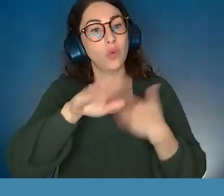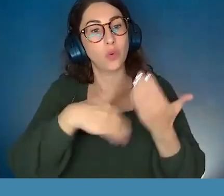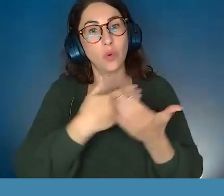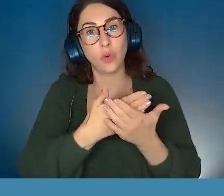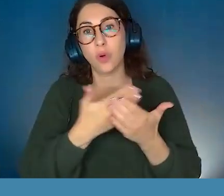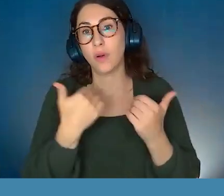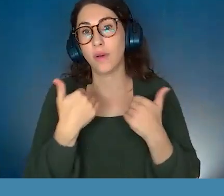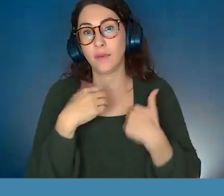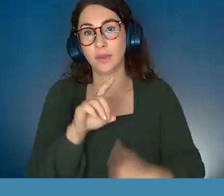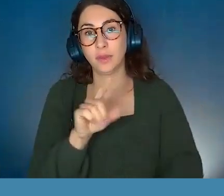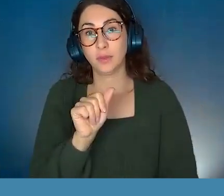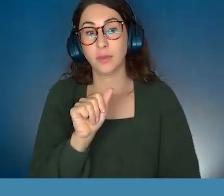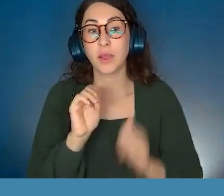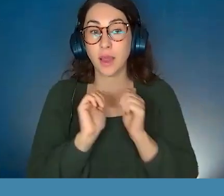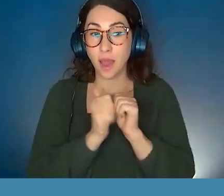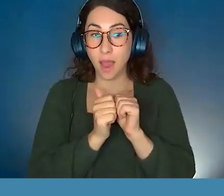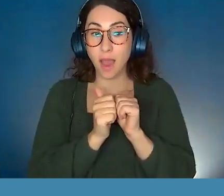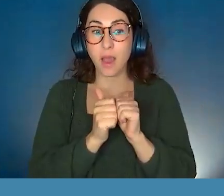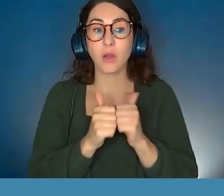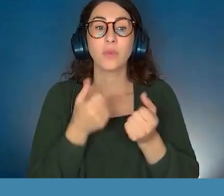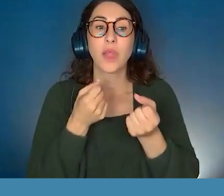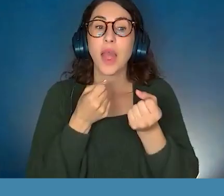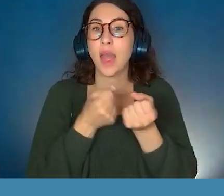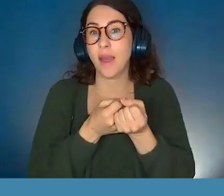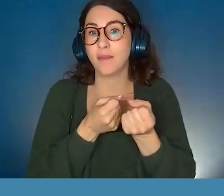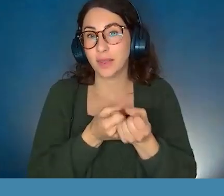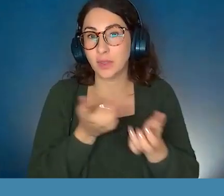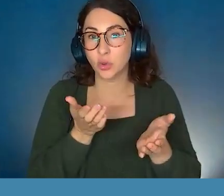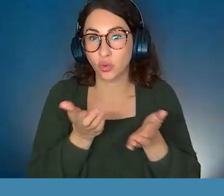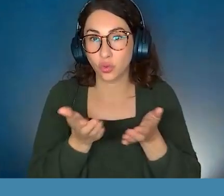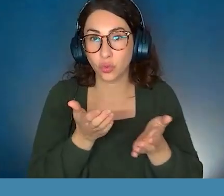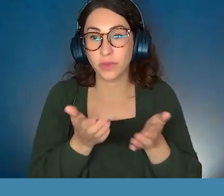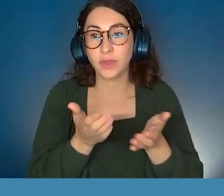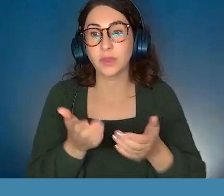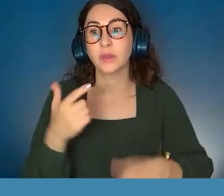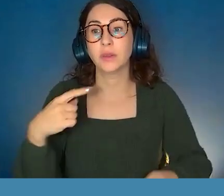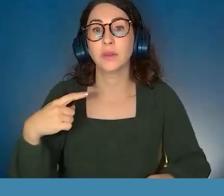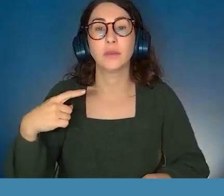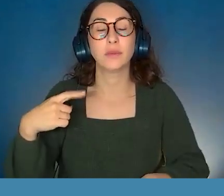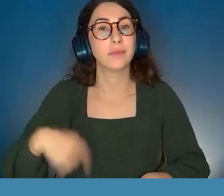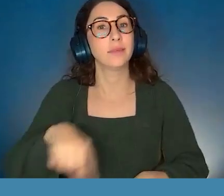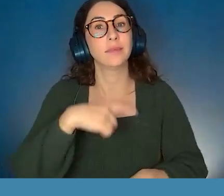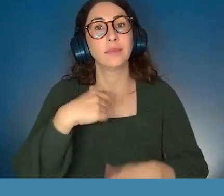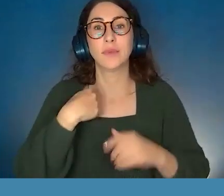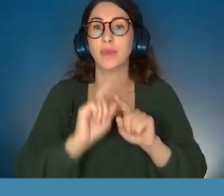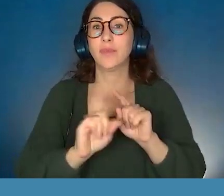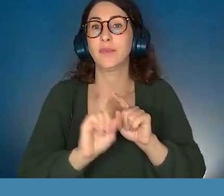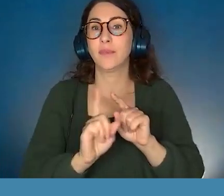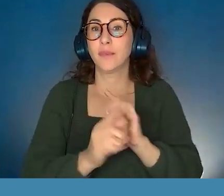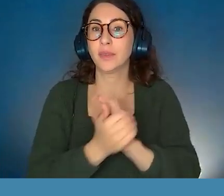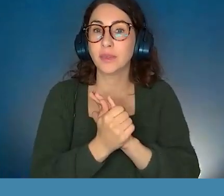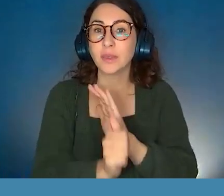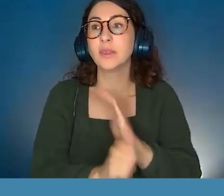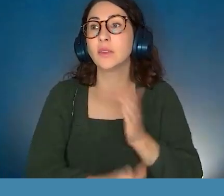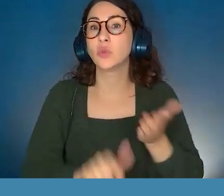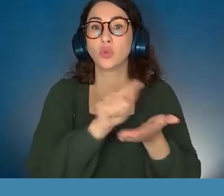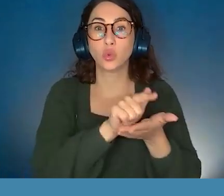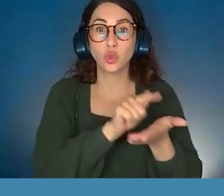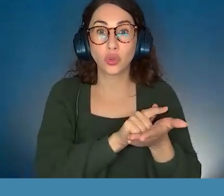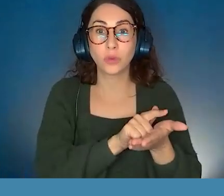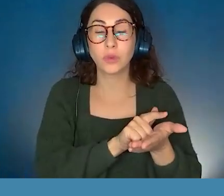based advocacy services. We're consisted of multidisciplinary teams that are made up of